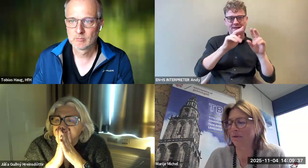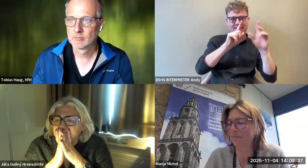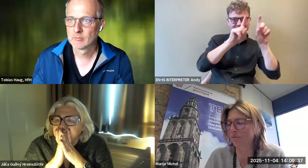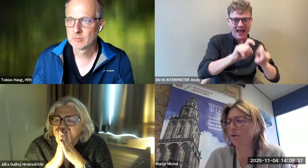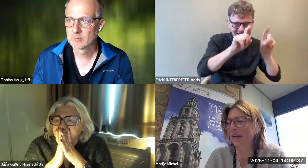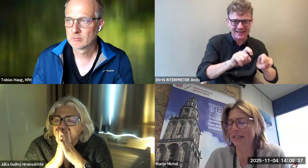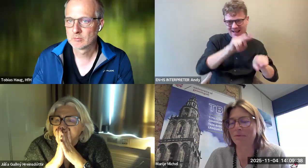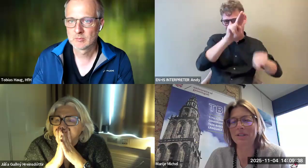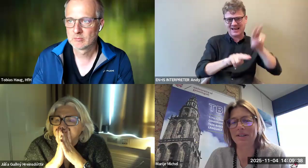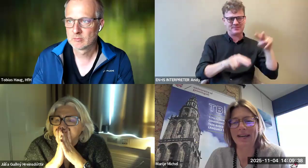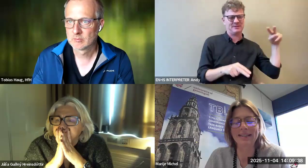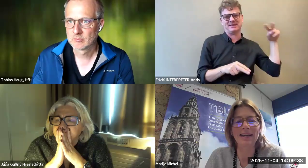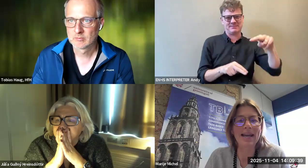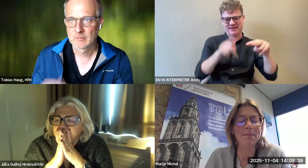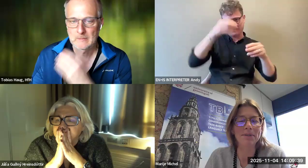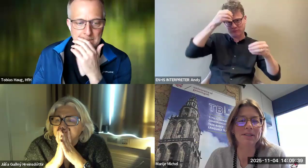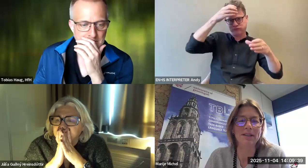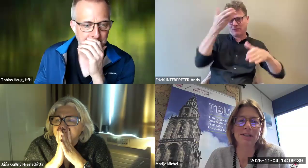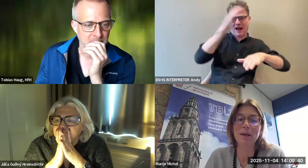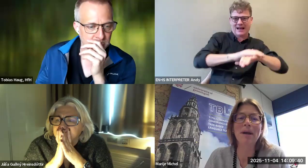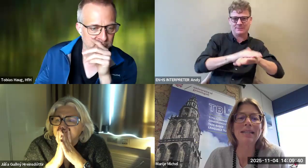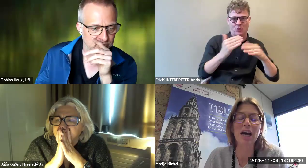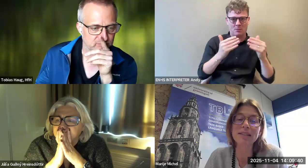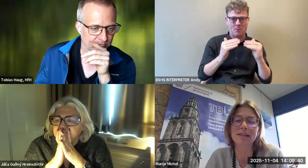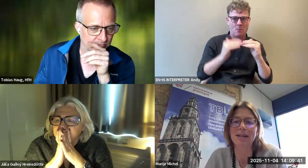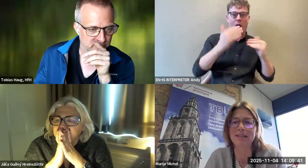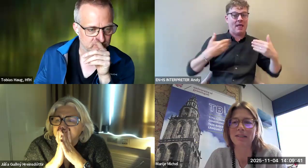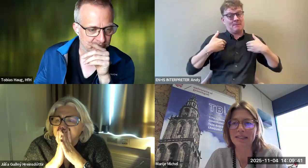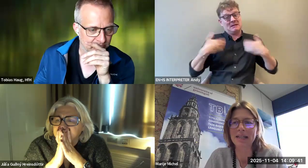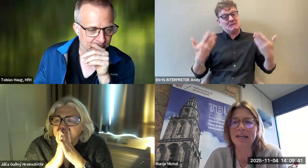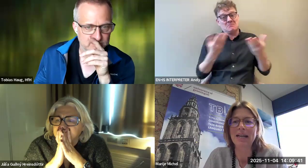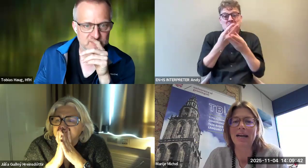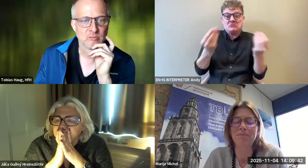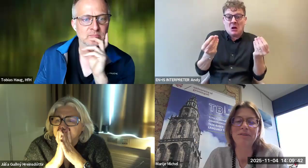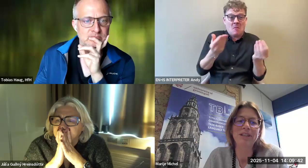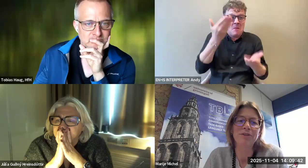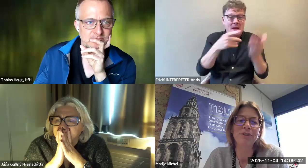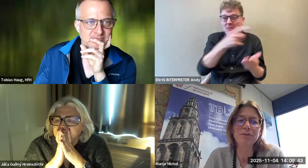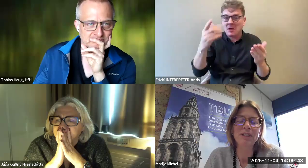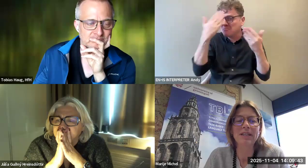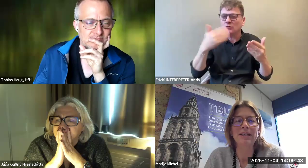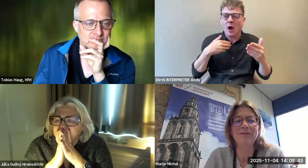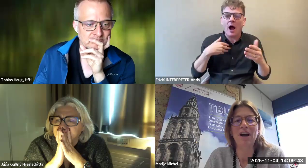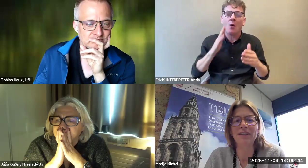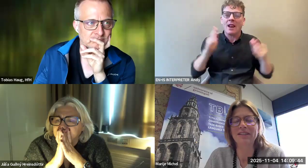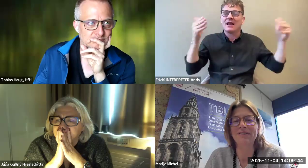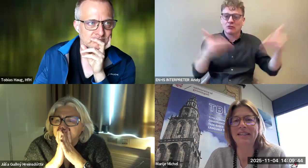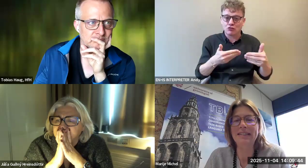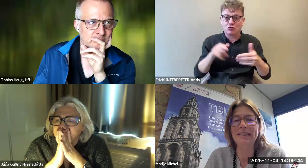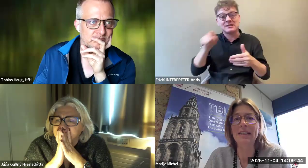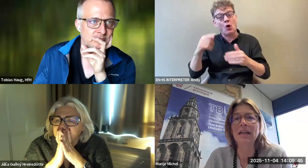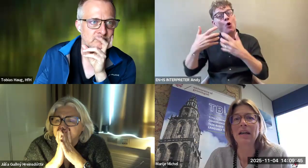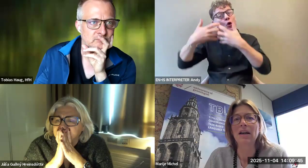perspective, or much more experts on that than I am, but some might not. So I thought I briefly introduced the idea of